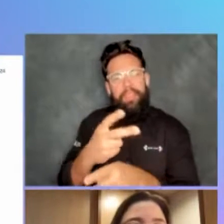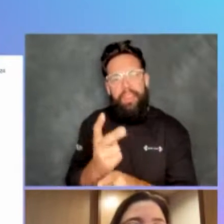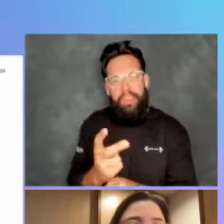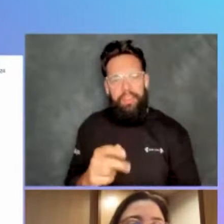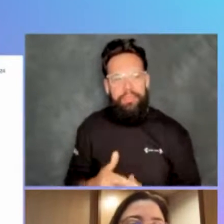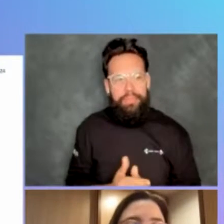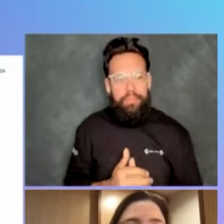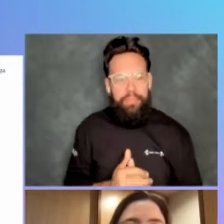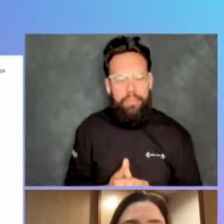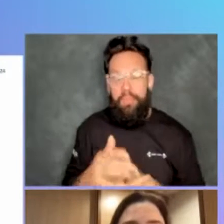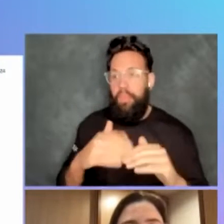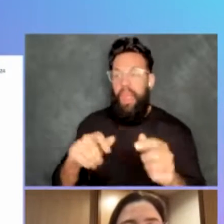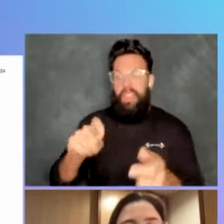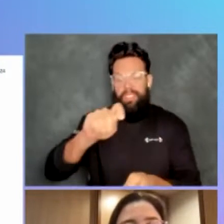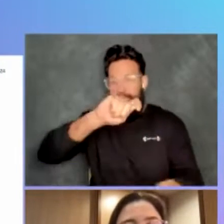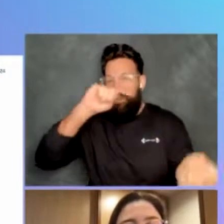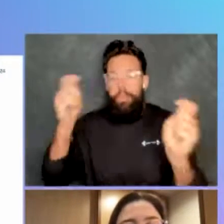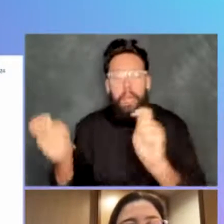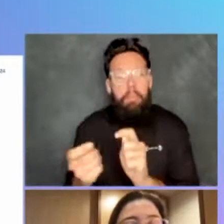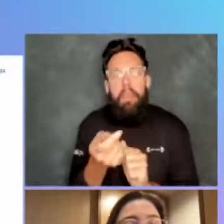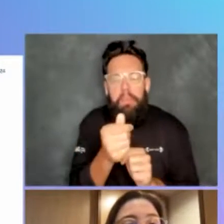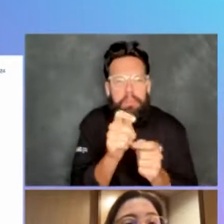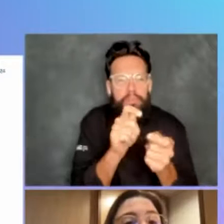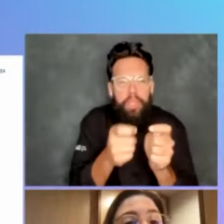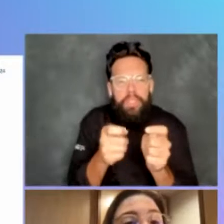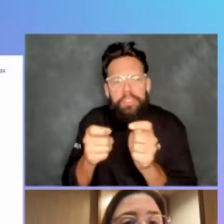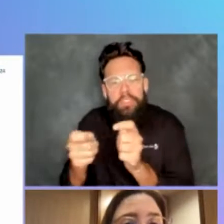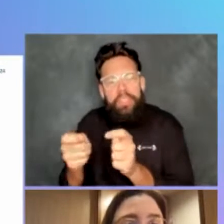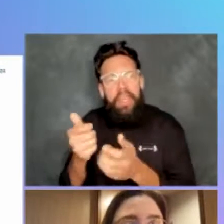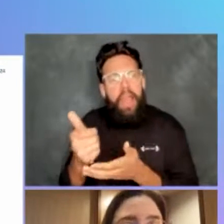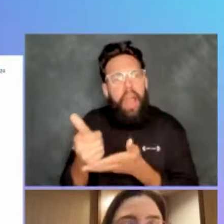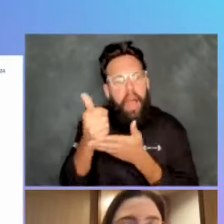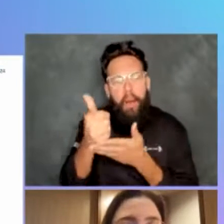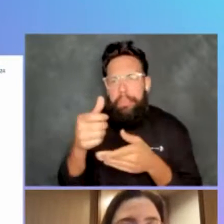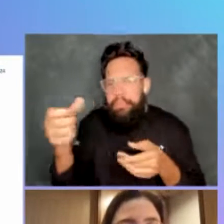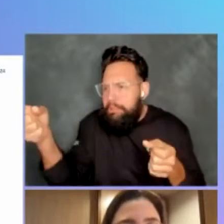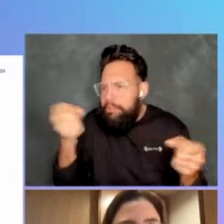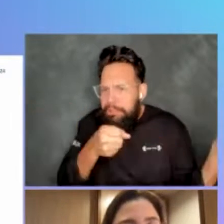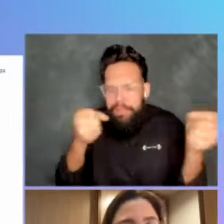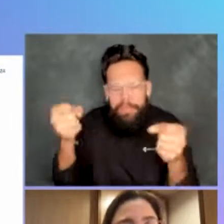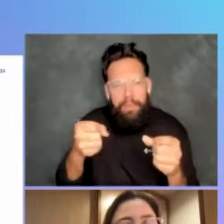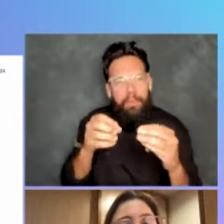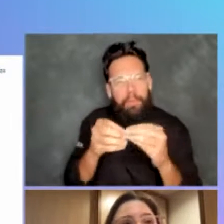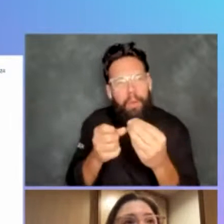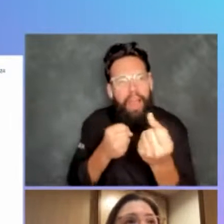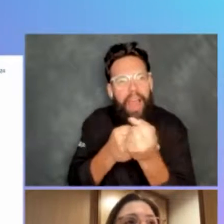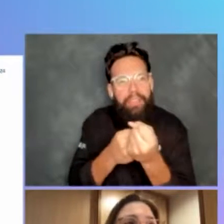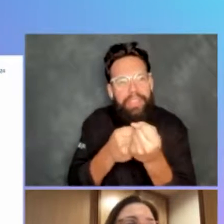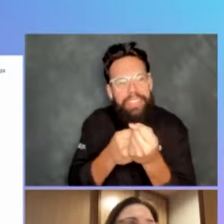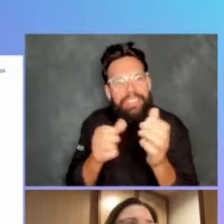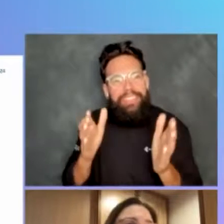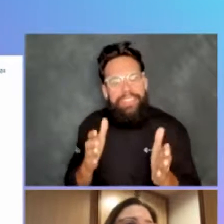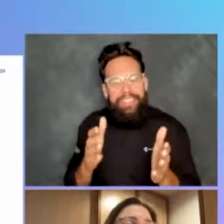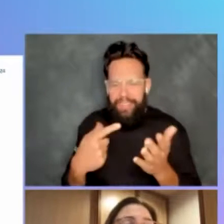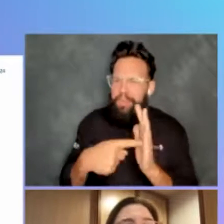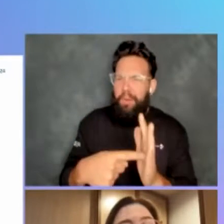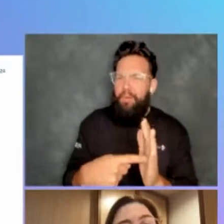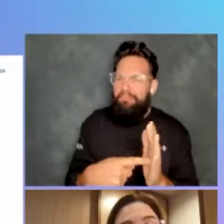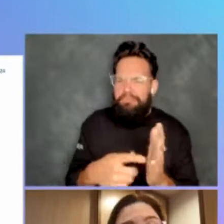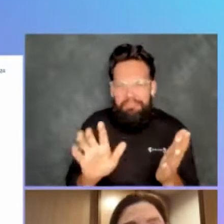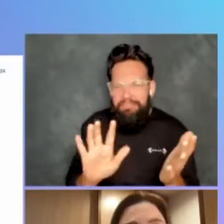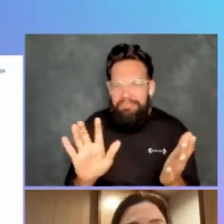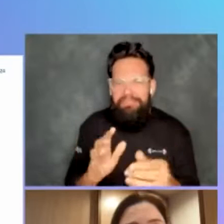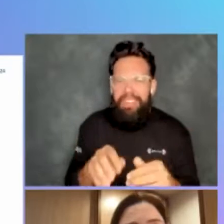is that you actually build that group of advocates who don't feel like accessibility is hard. So accessibility then has